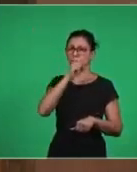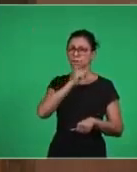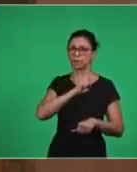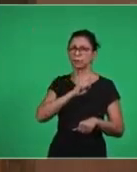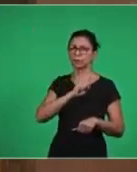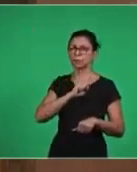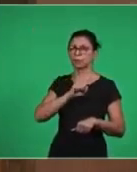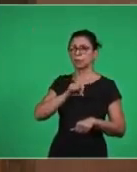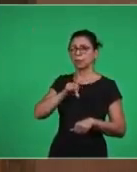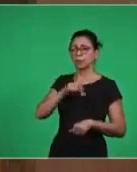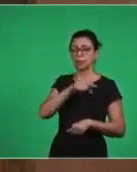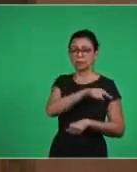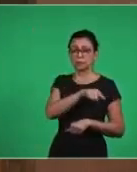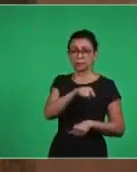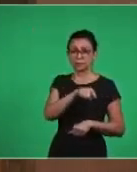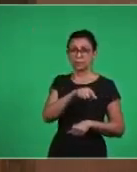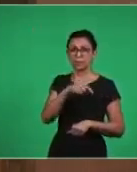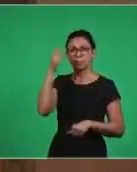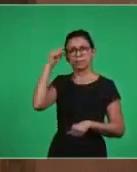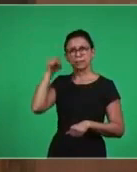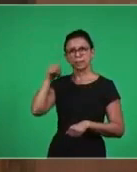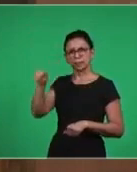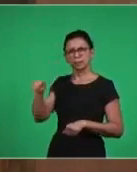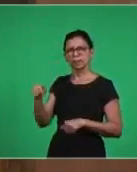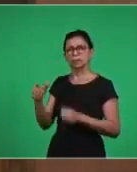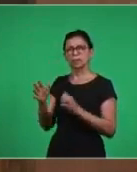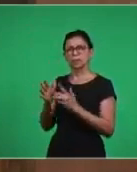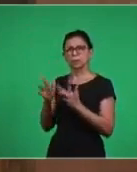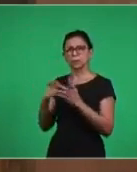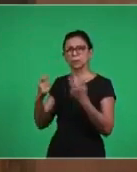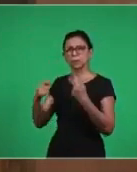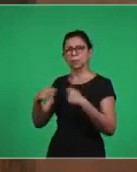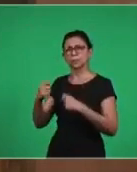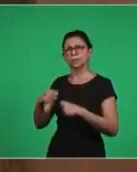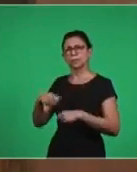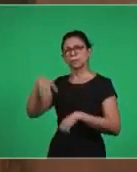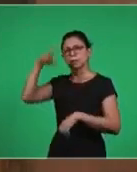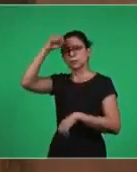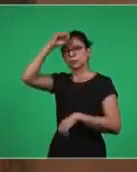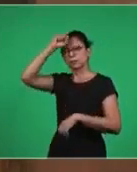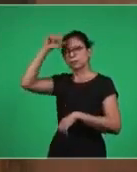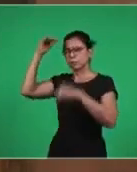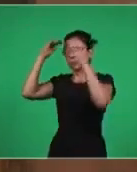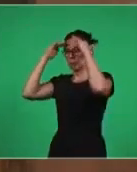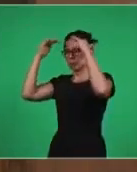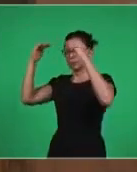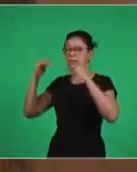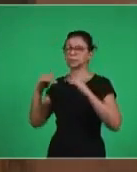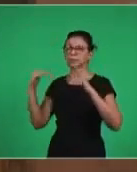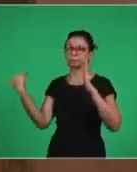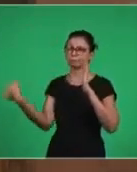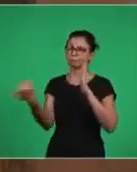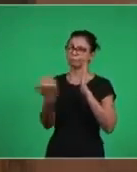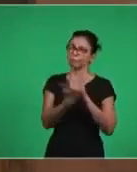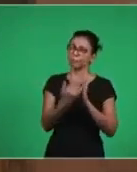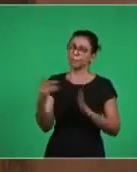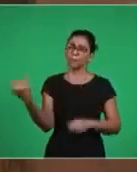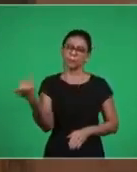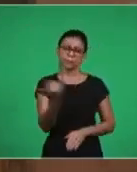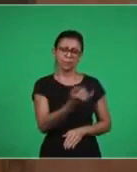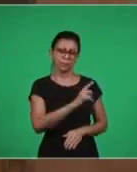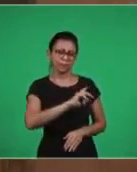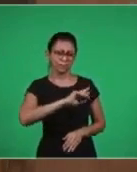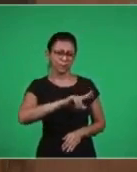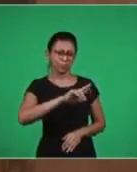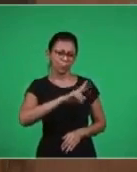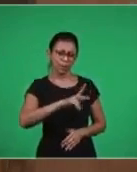wanted Jesus to keep Sabbath, and Jesus has shown clearly that had nothing to do with this, that his ministry is of